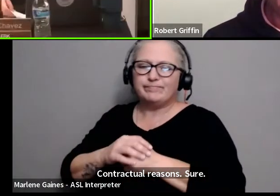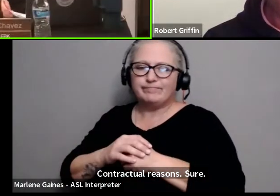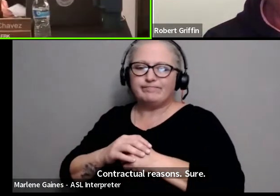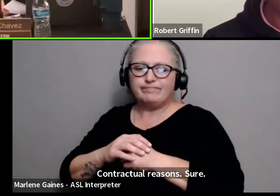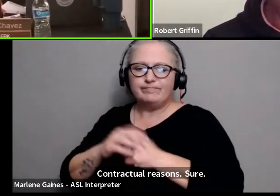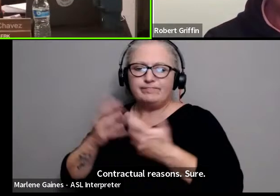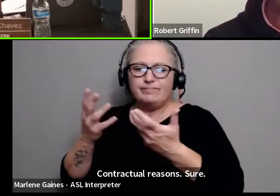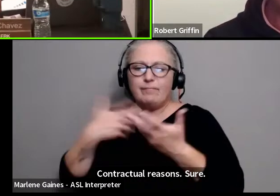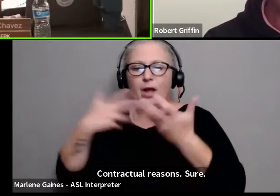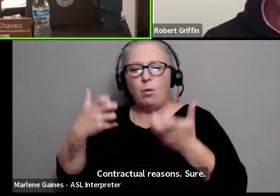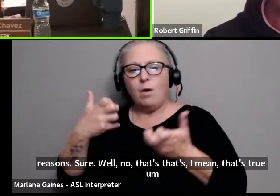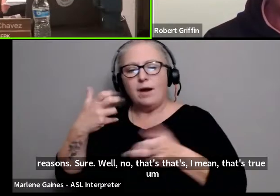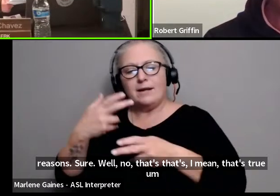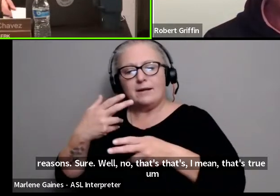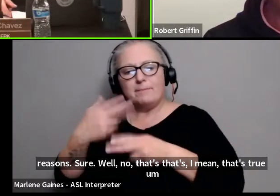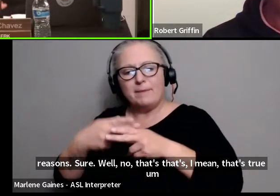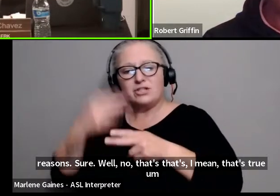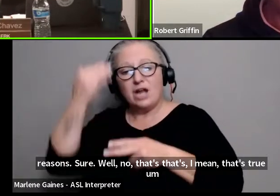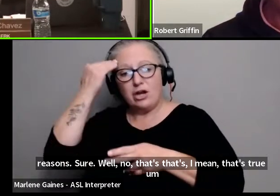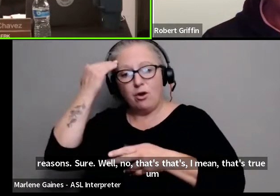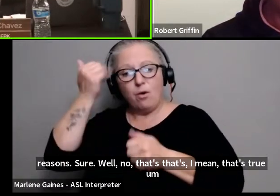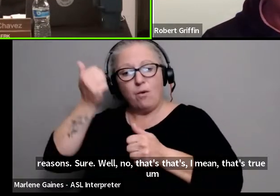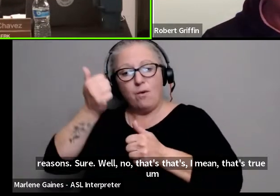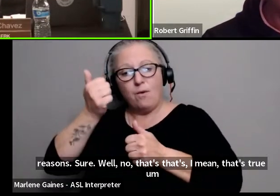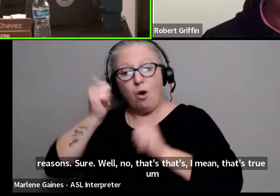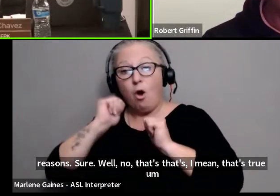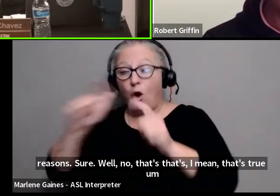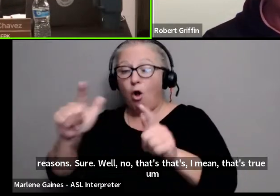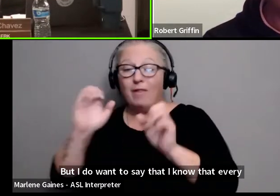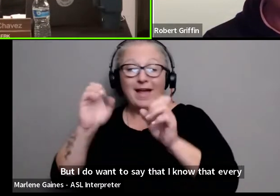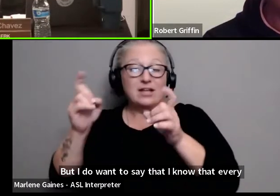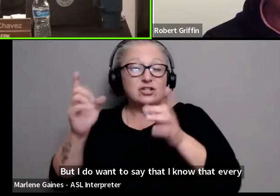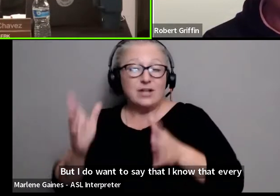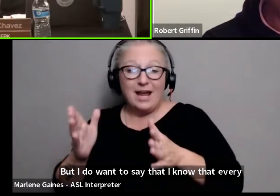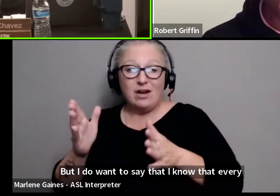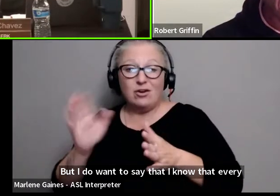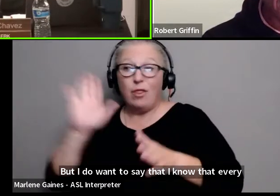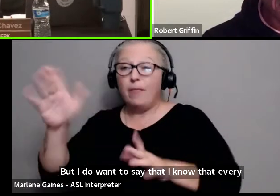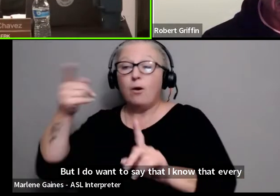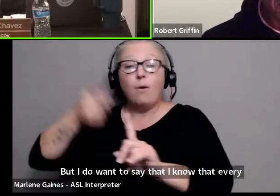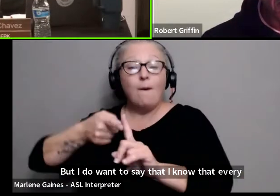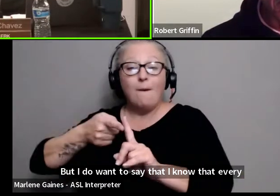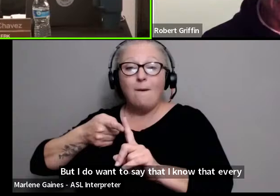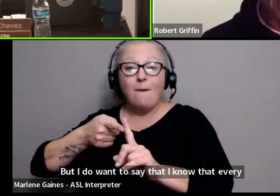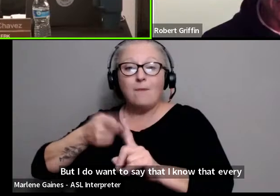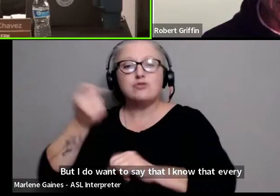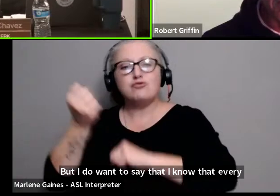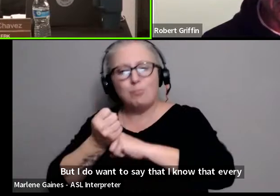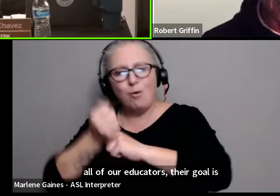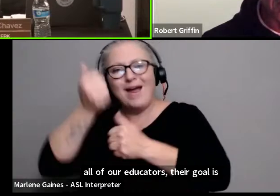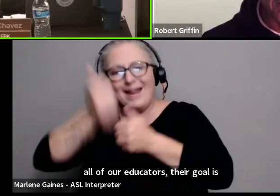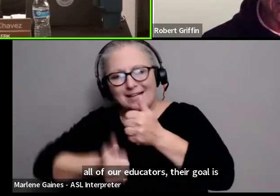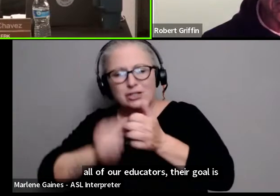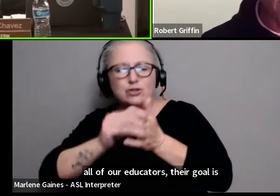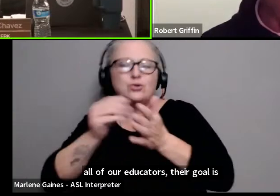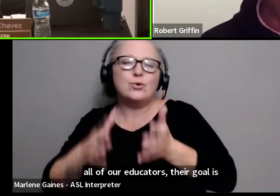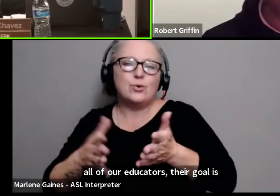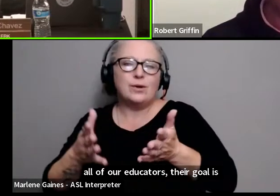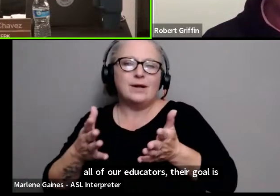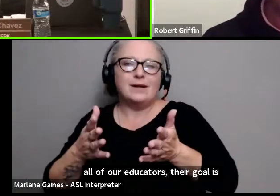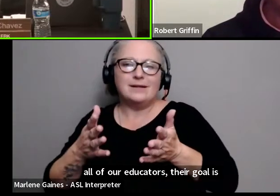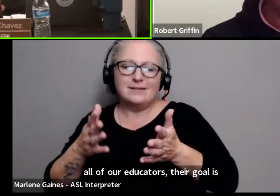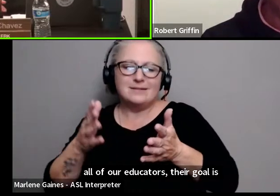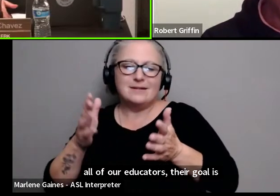But I did want to say that, I know that all of our educators, their goal is to support each and every student, and